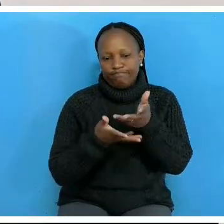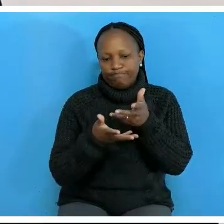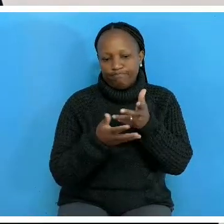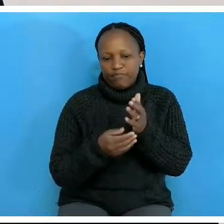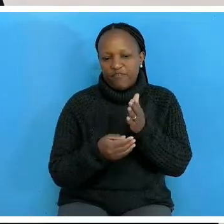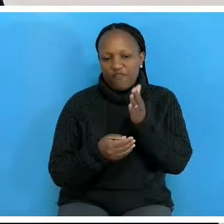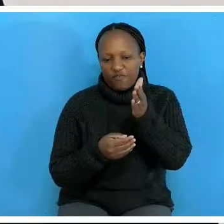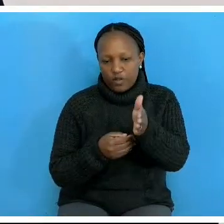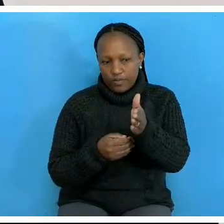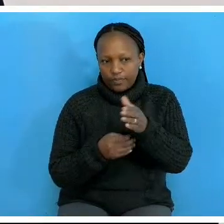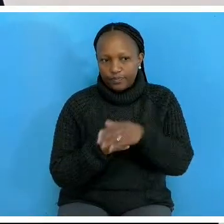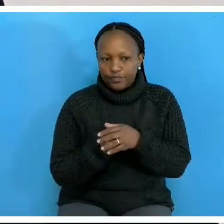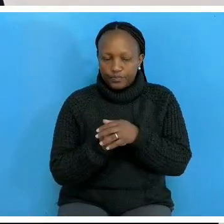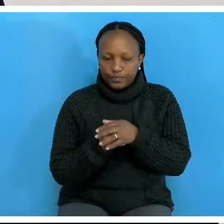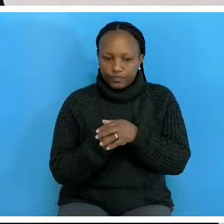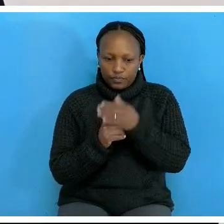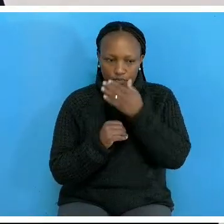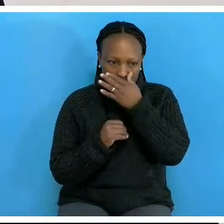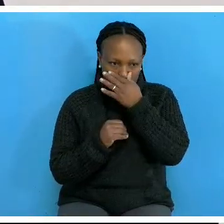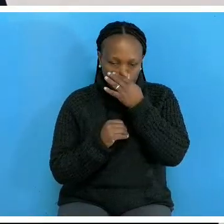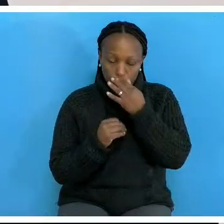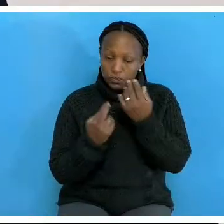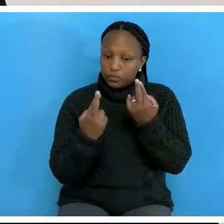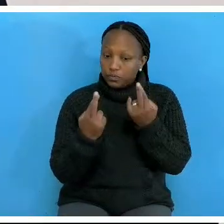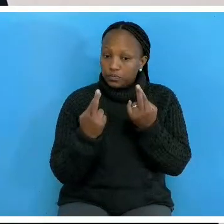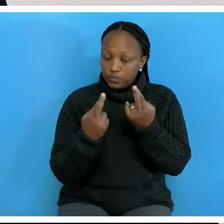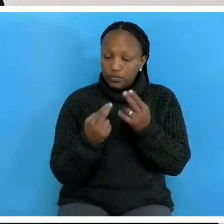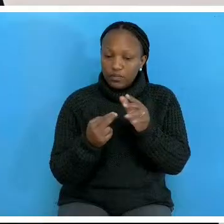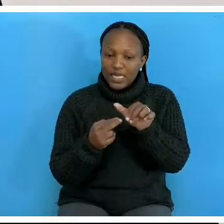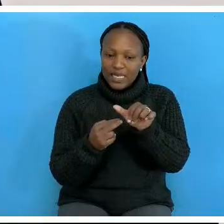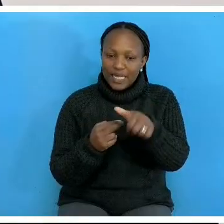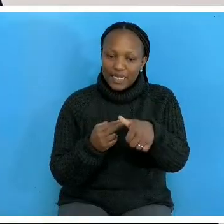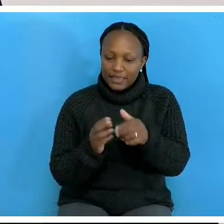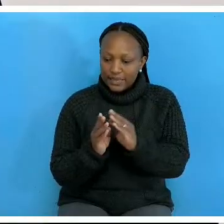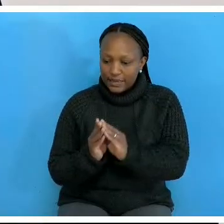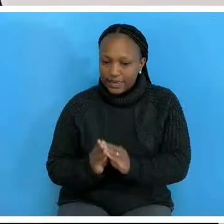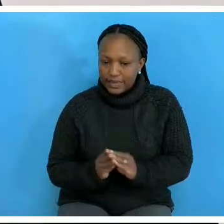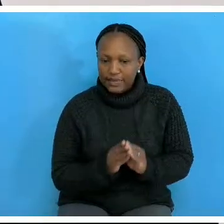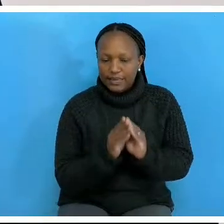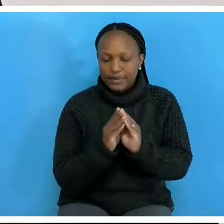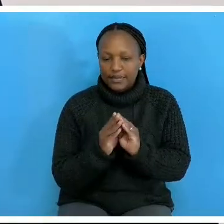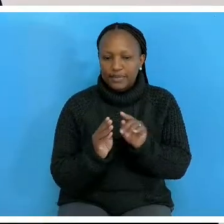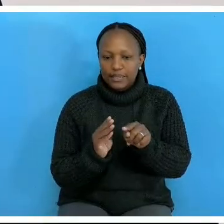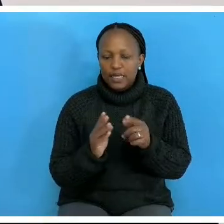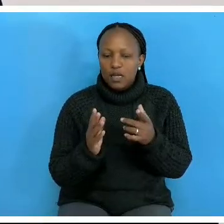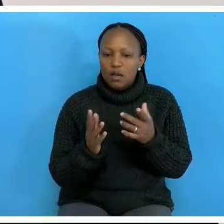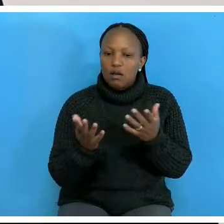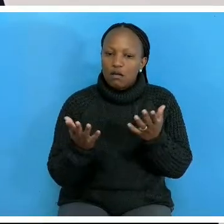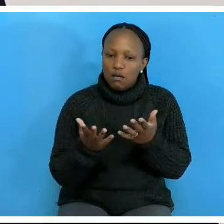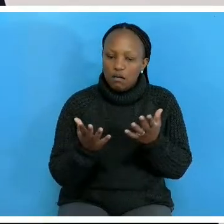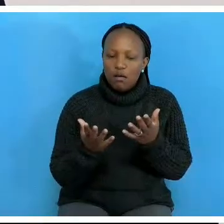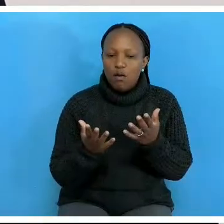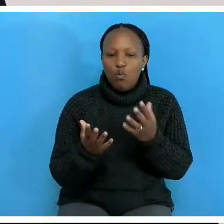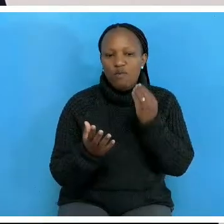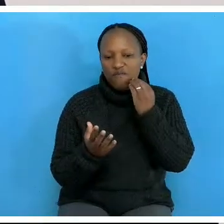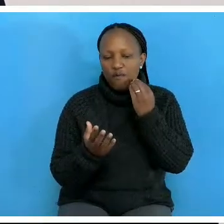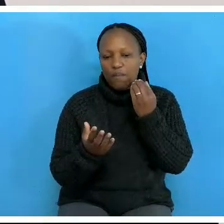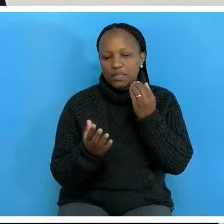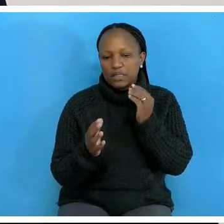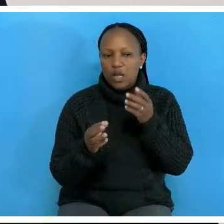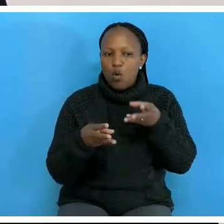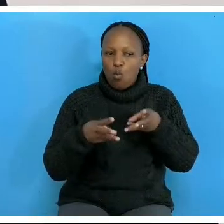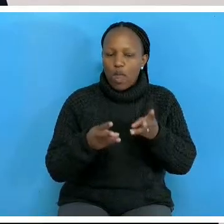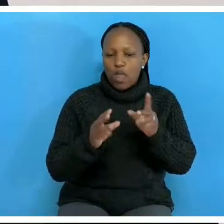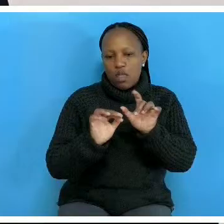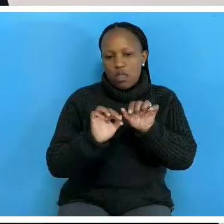So I really hope that in the next round we will be presenting the information to you in a way